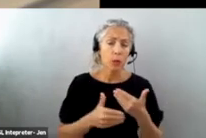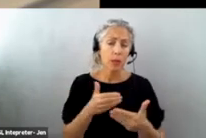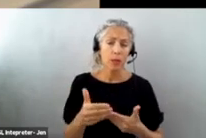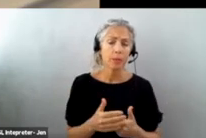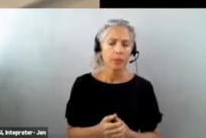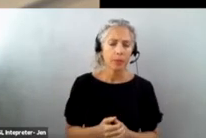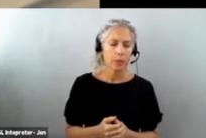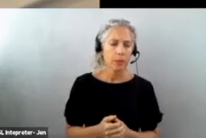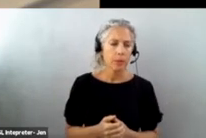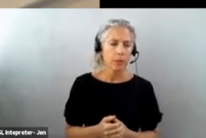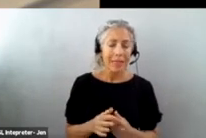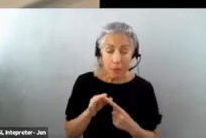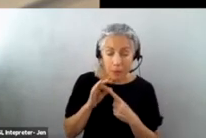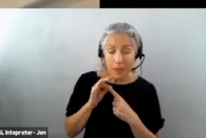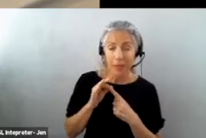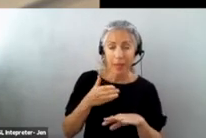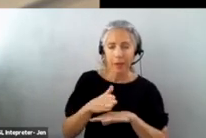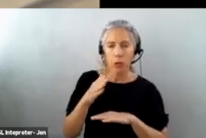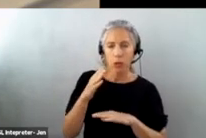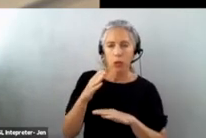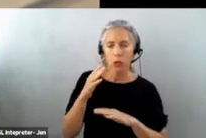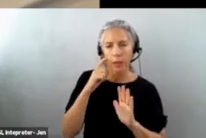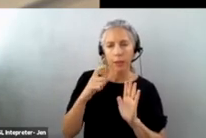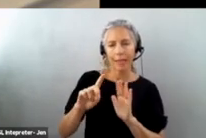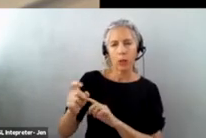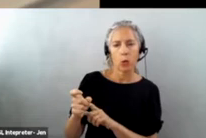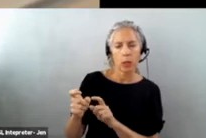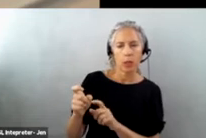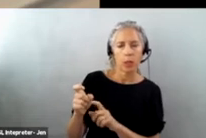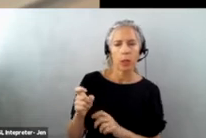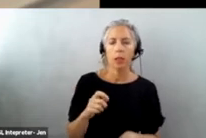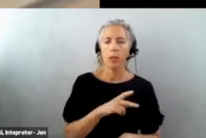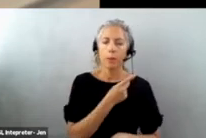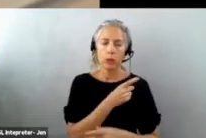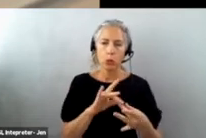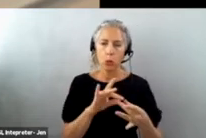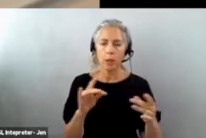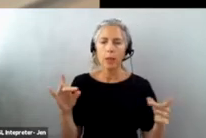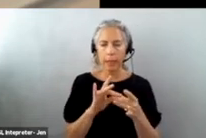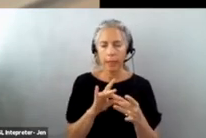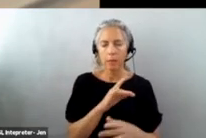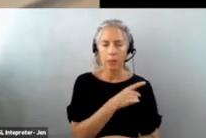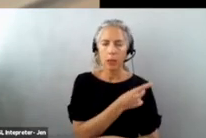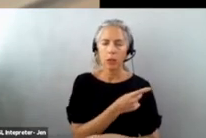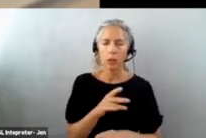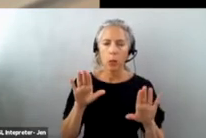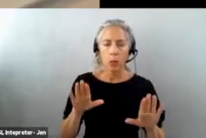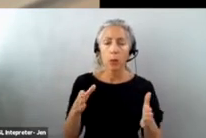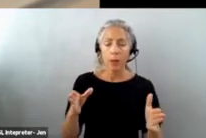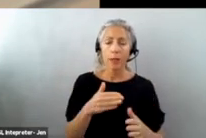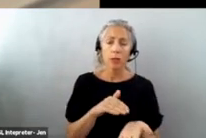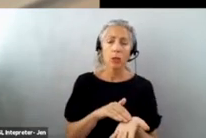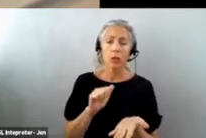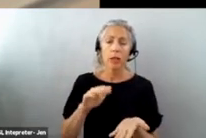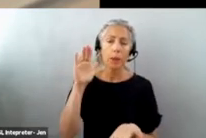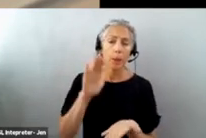particularly right after diagnosis. And so I think patient stories and connecting them is a great way that doctors can allay their